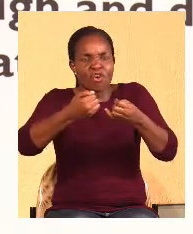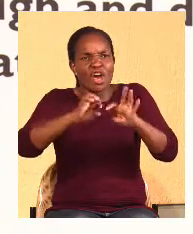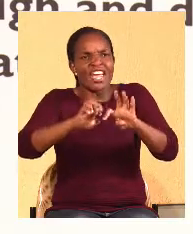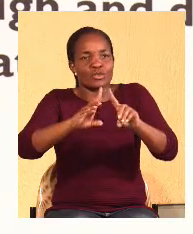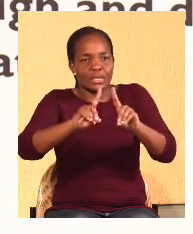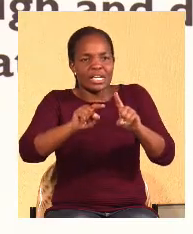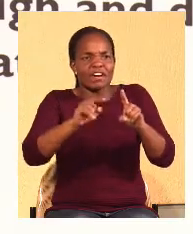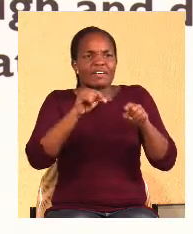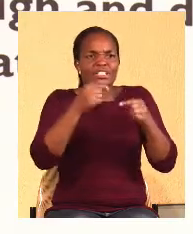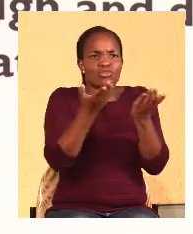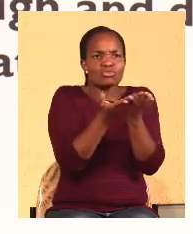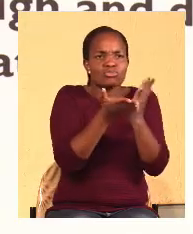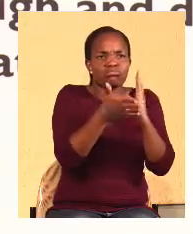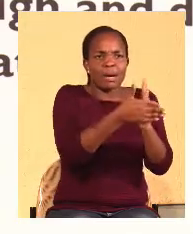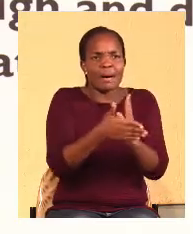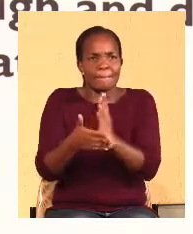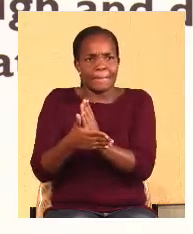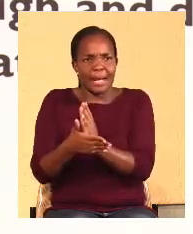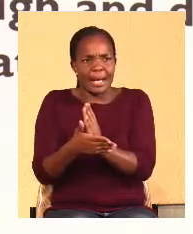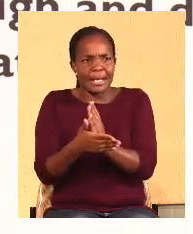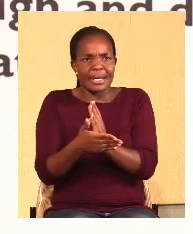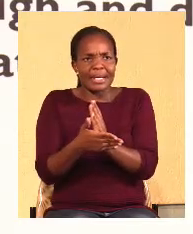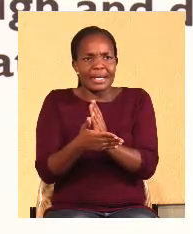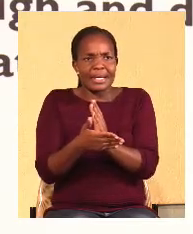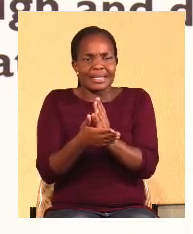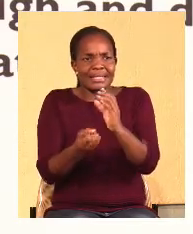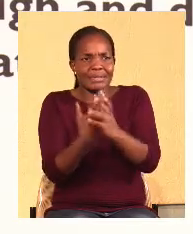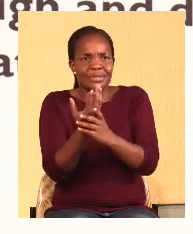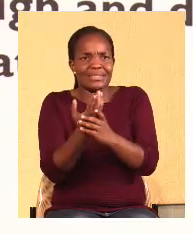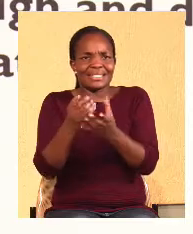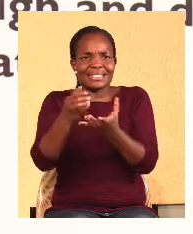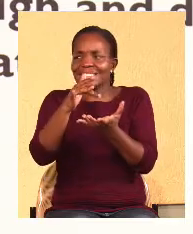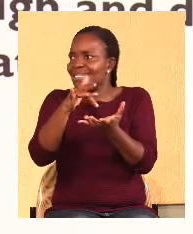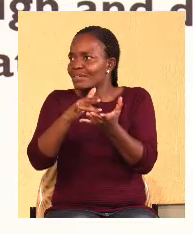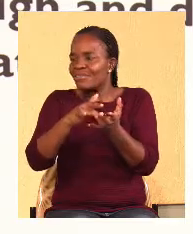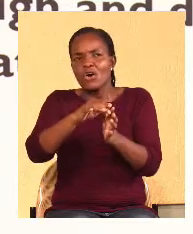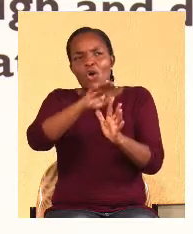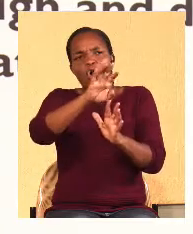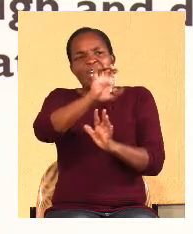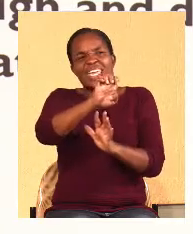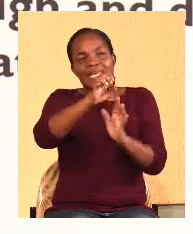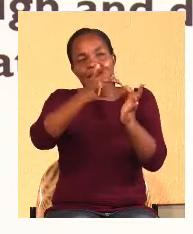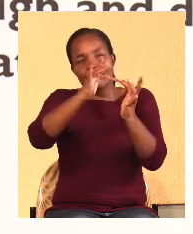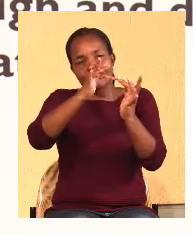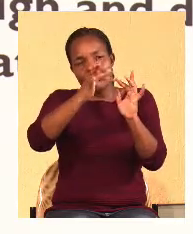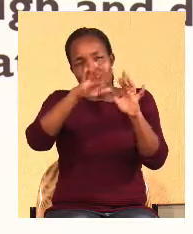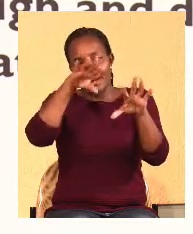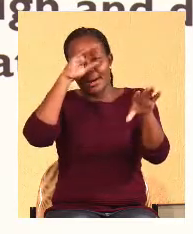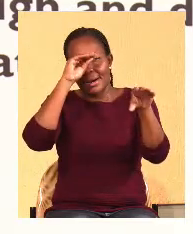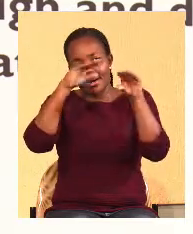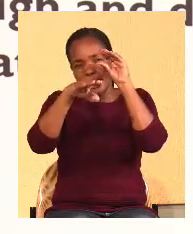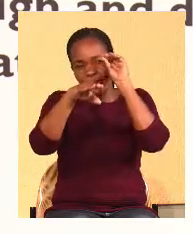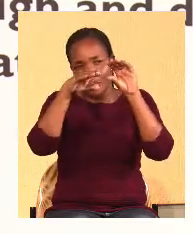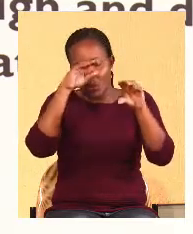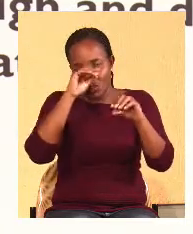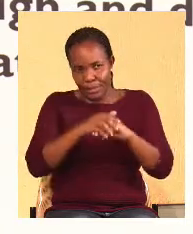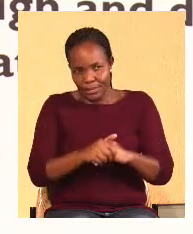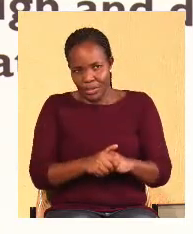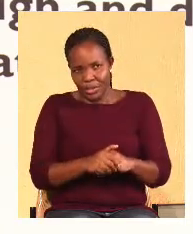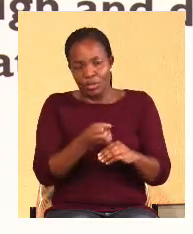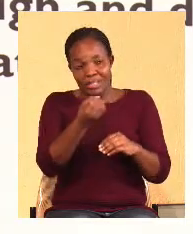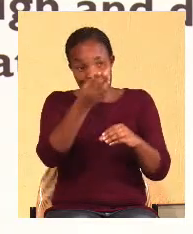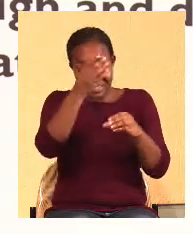closing schools and opening up the space for e-learning, it was important then for us to make provision in the regulations for those